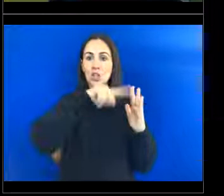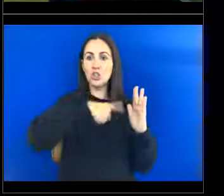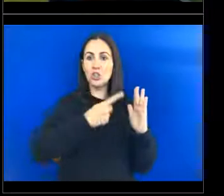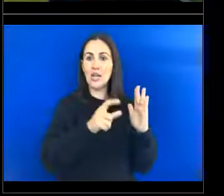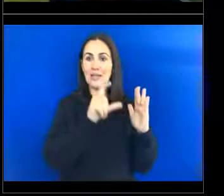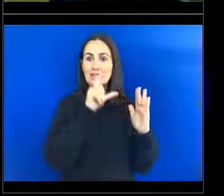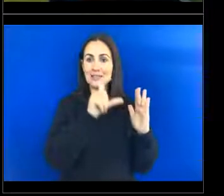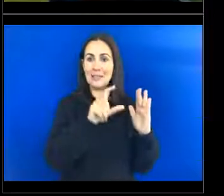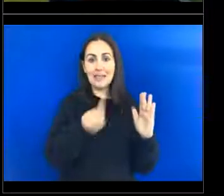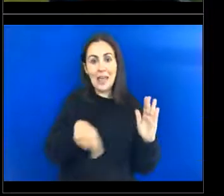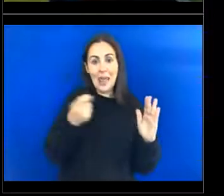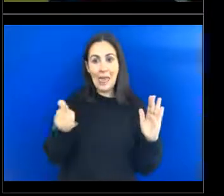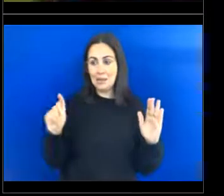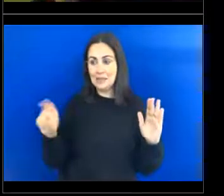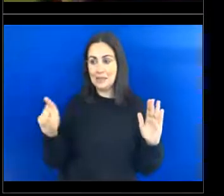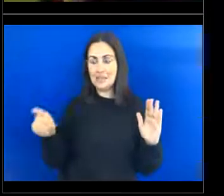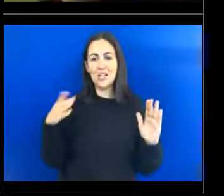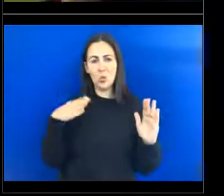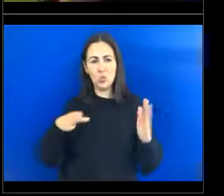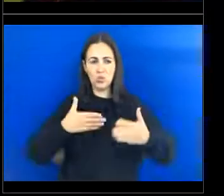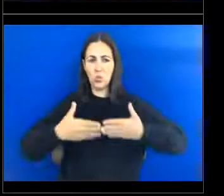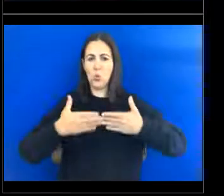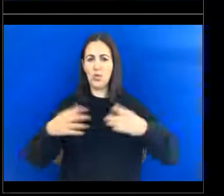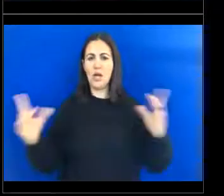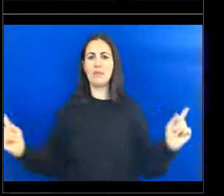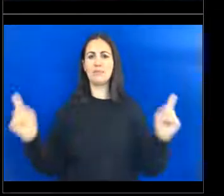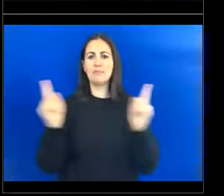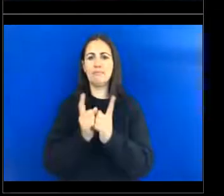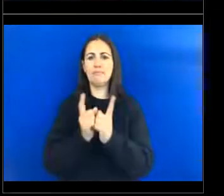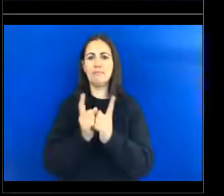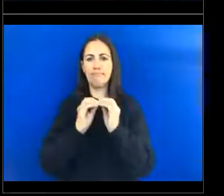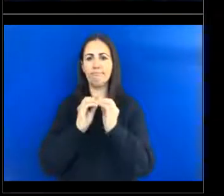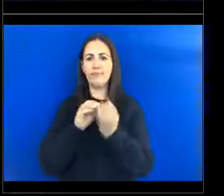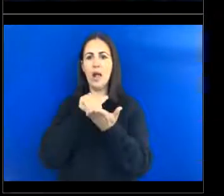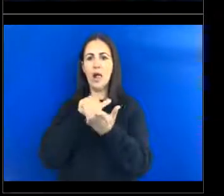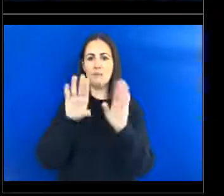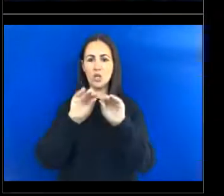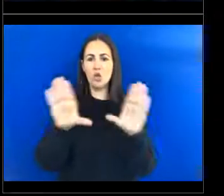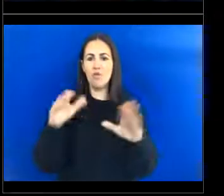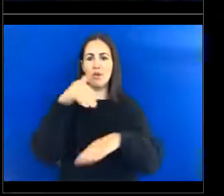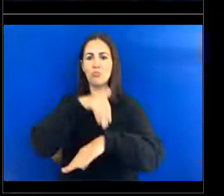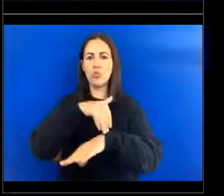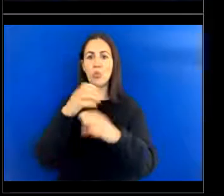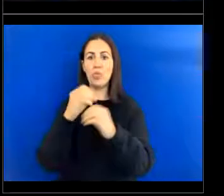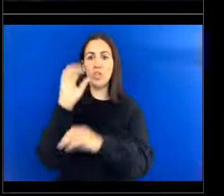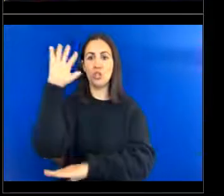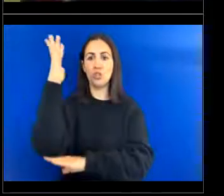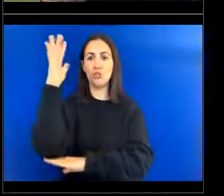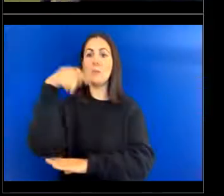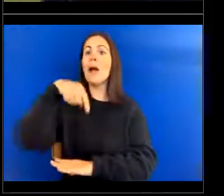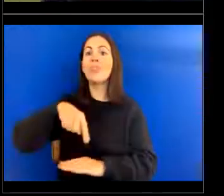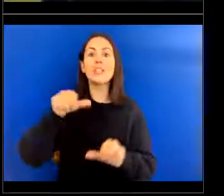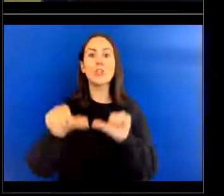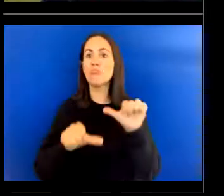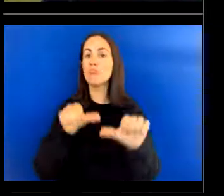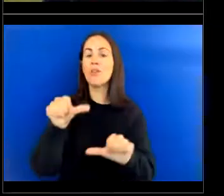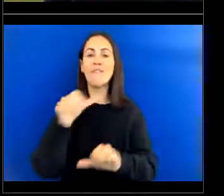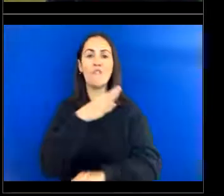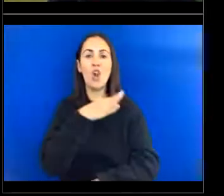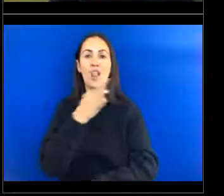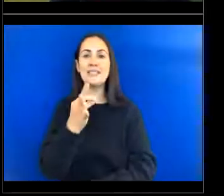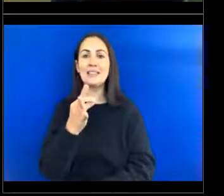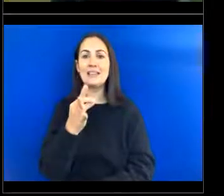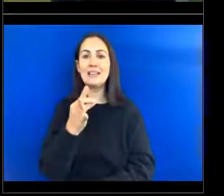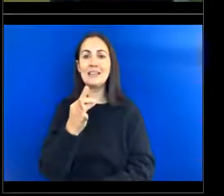your neighbour would like to try and organise mediation with you. As I've said earlier, it's a voluntary process. So if we